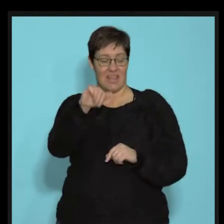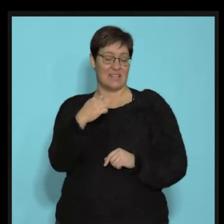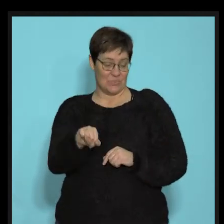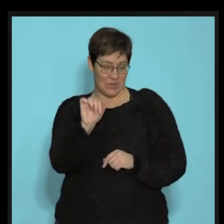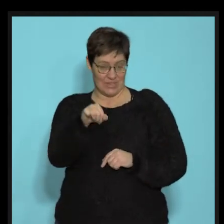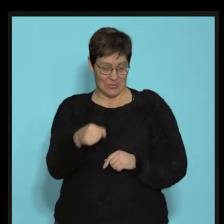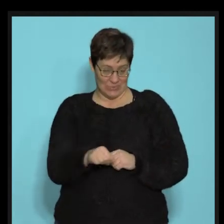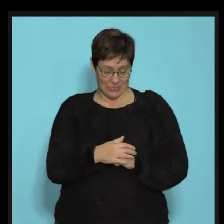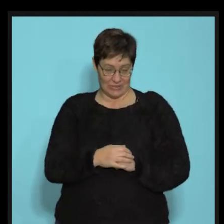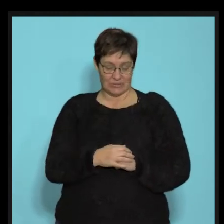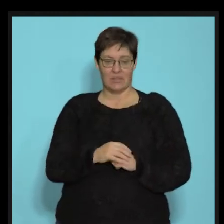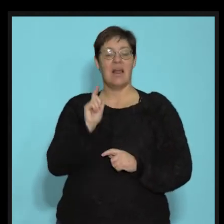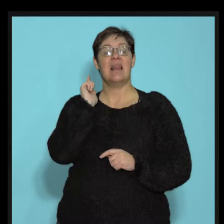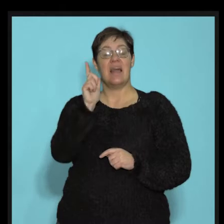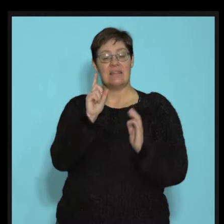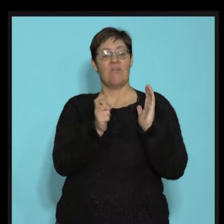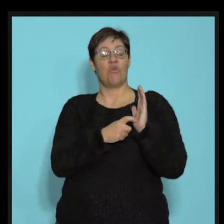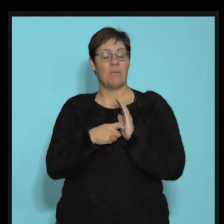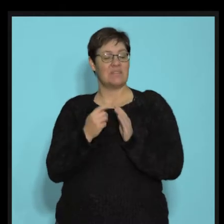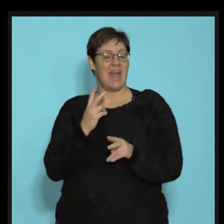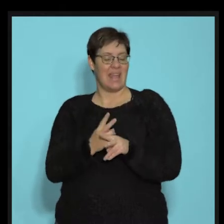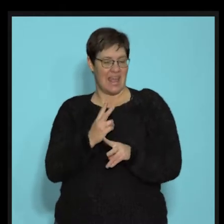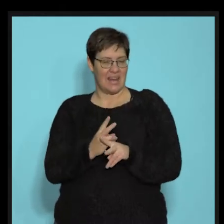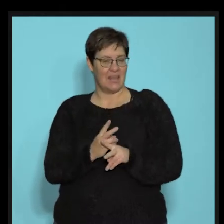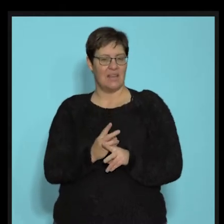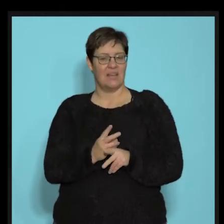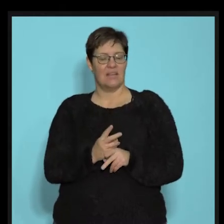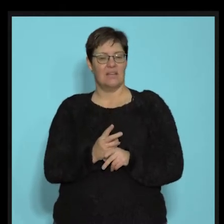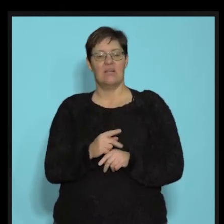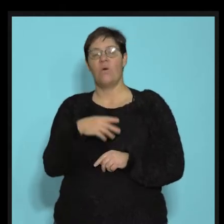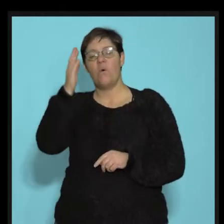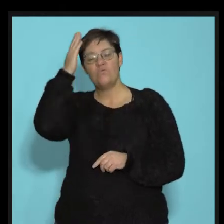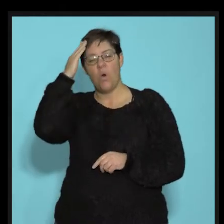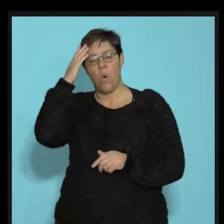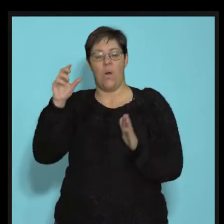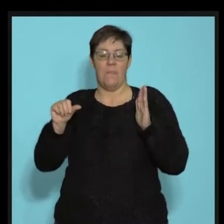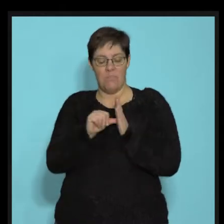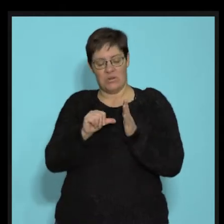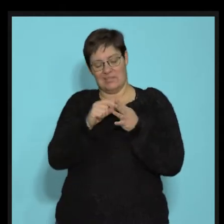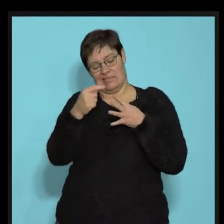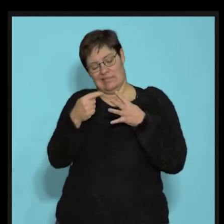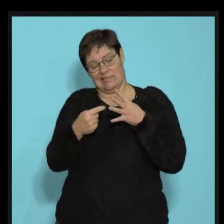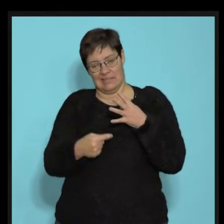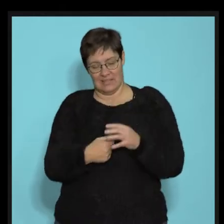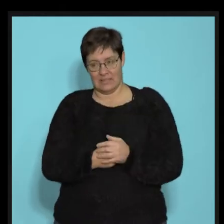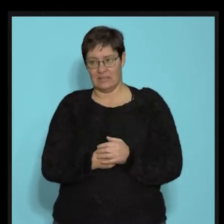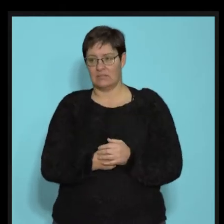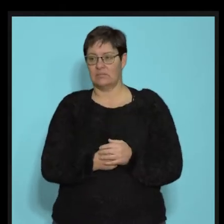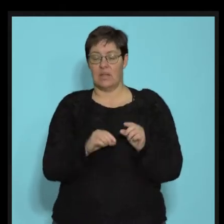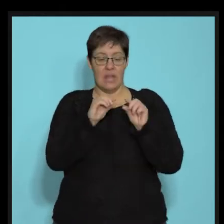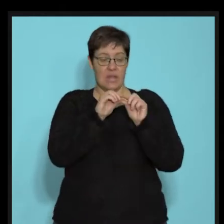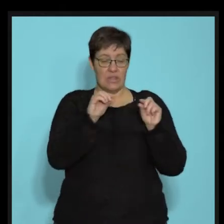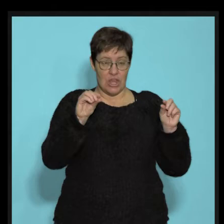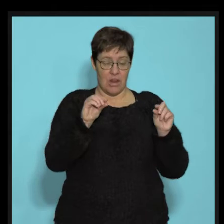again later with you, just so that you can, all right, know the importance of this. So thin and